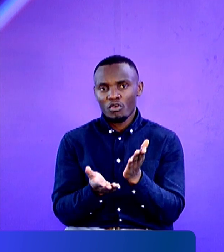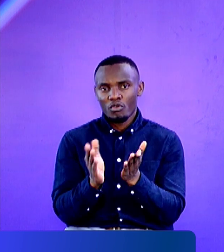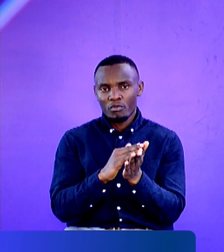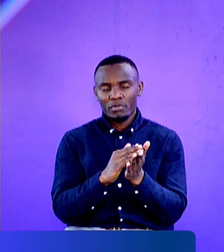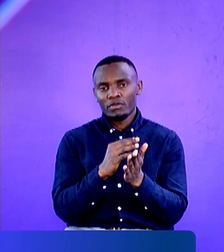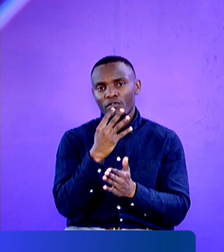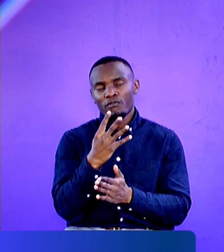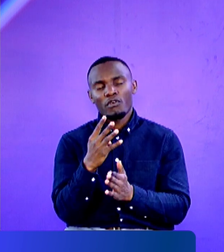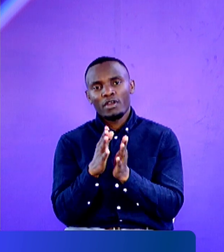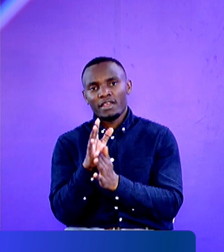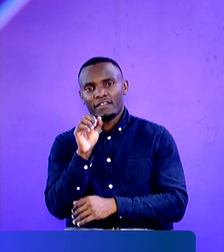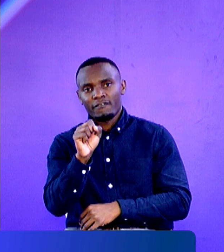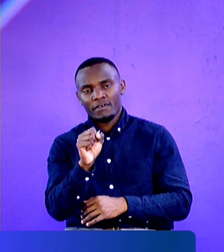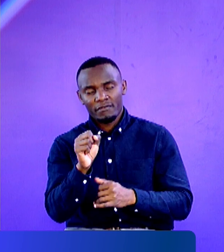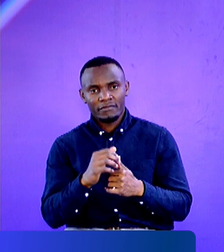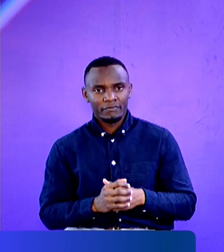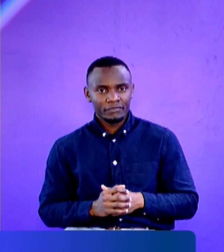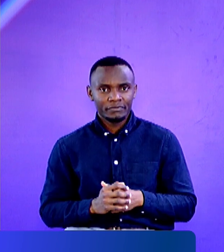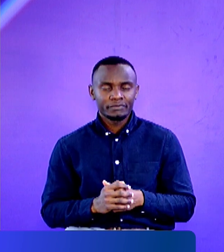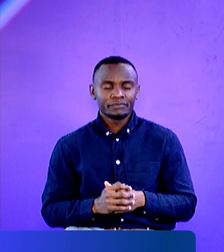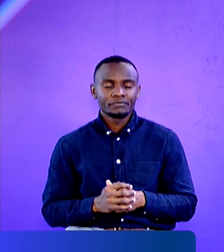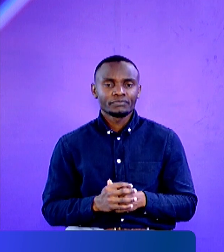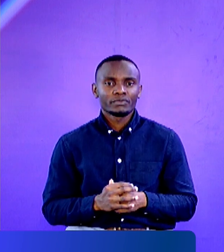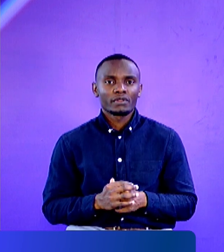the Daily Nation this morning.